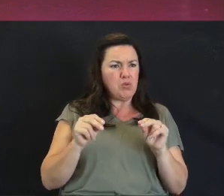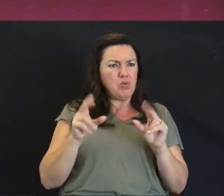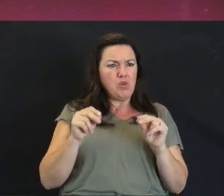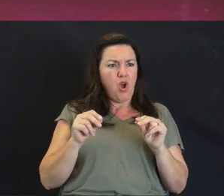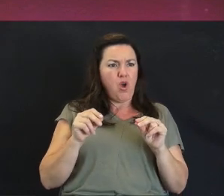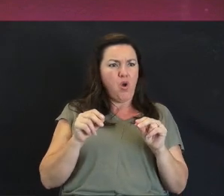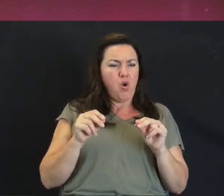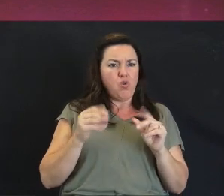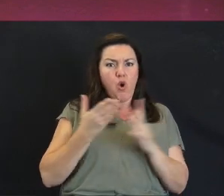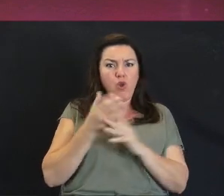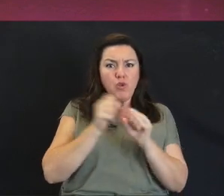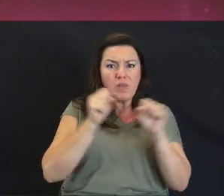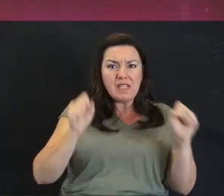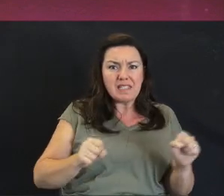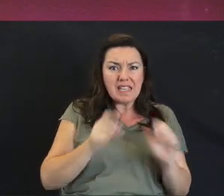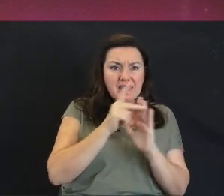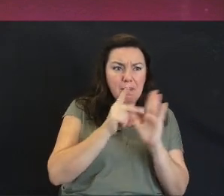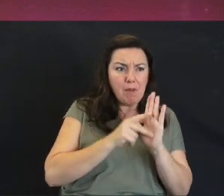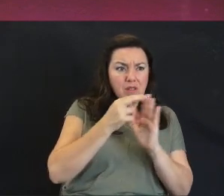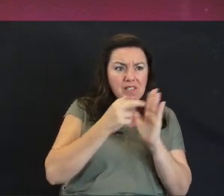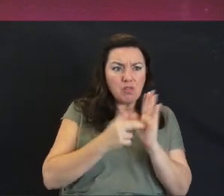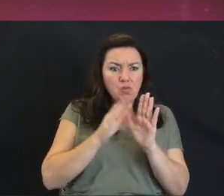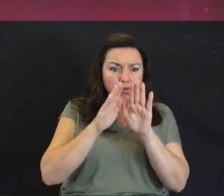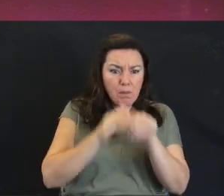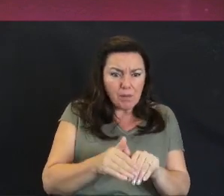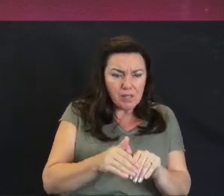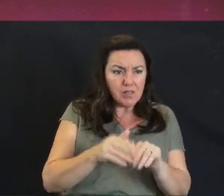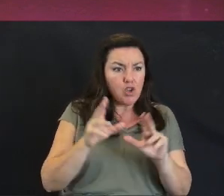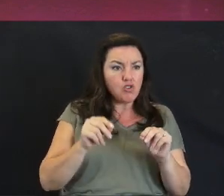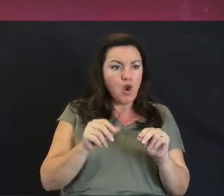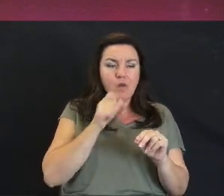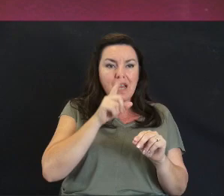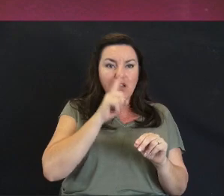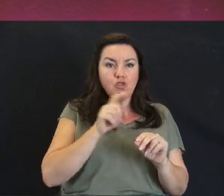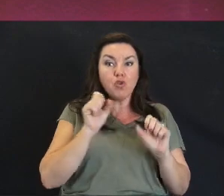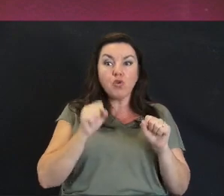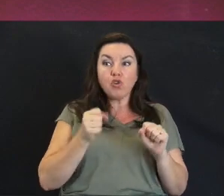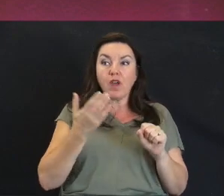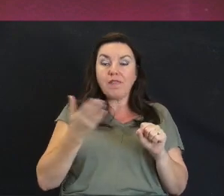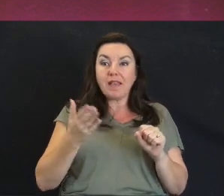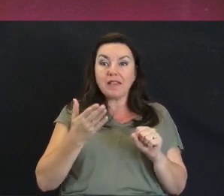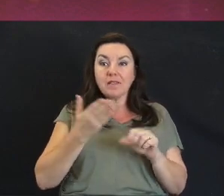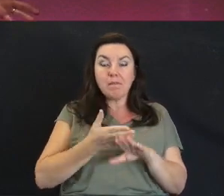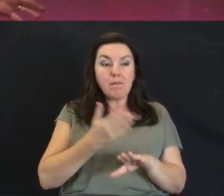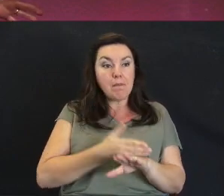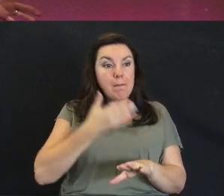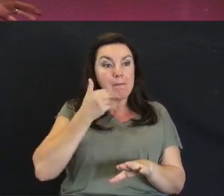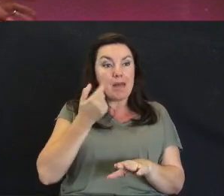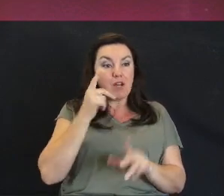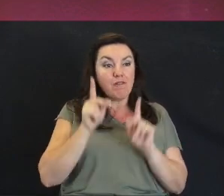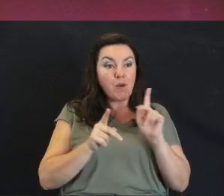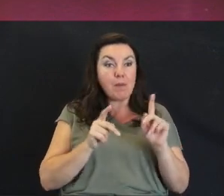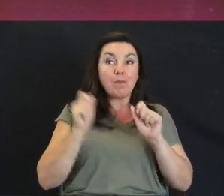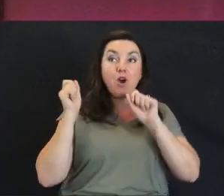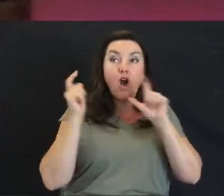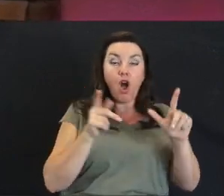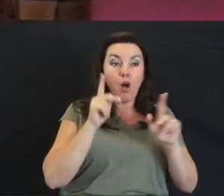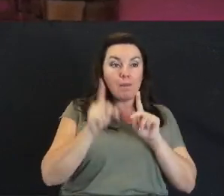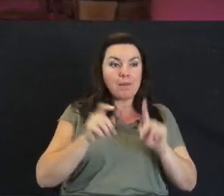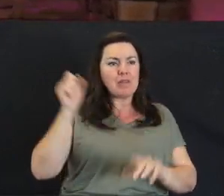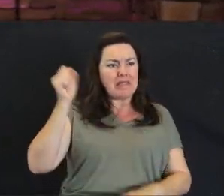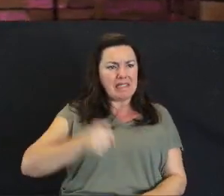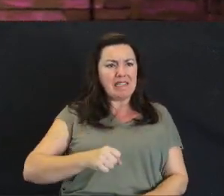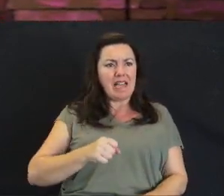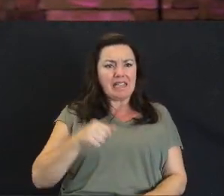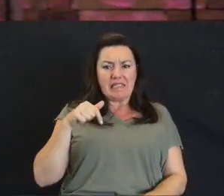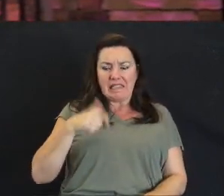oppressed In this country That's not true Can we make things Better in this country For all people Certainly I just read this week